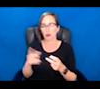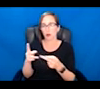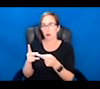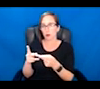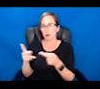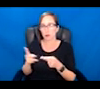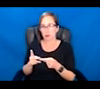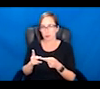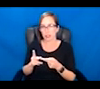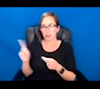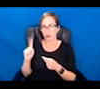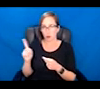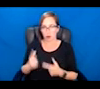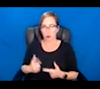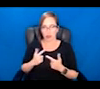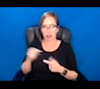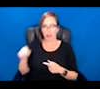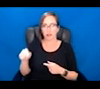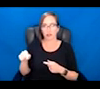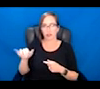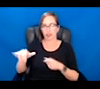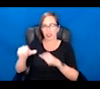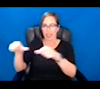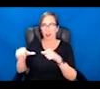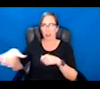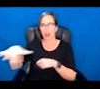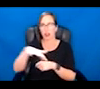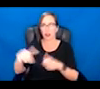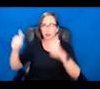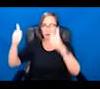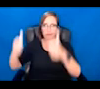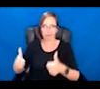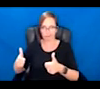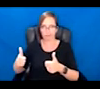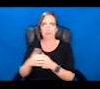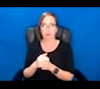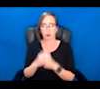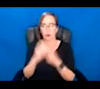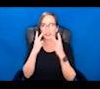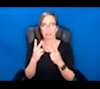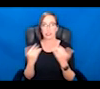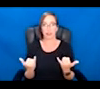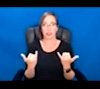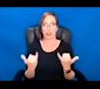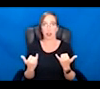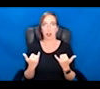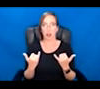we go to places, disinvestment often follows. And we've seen how even now